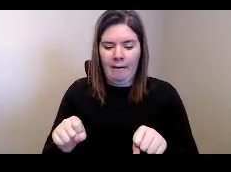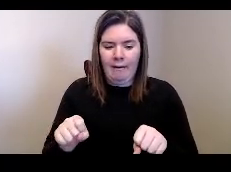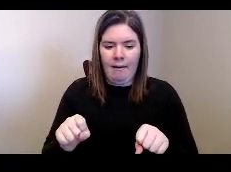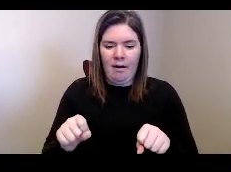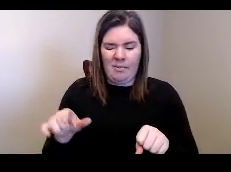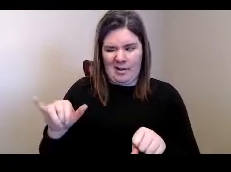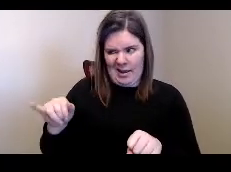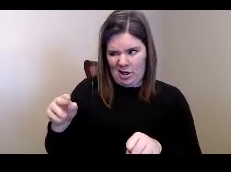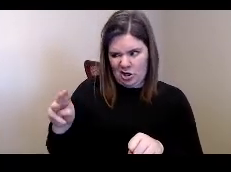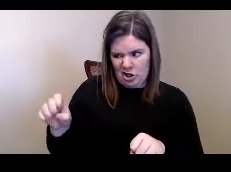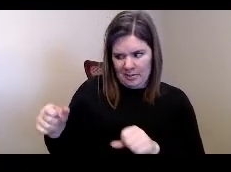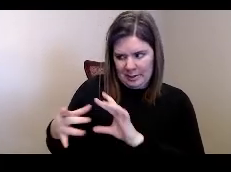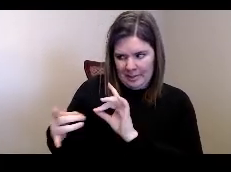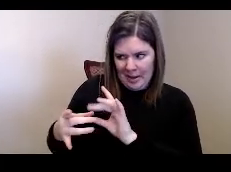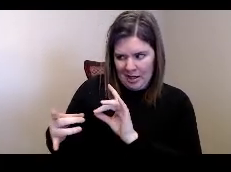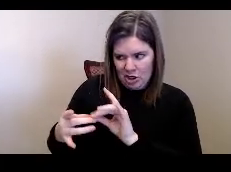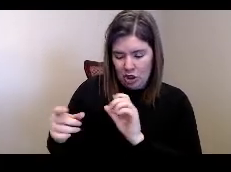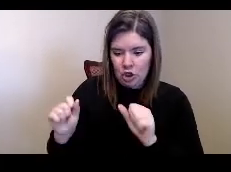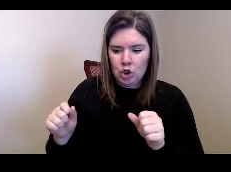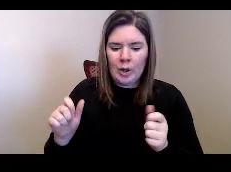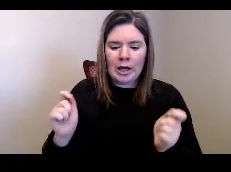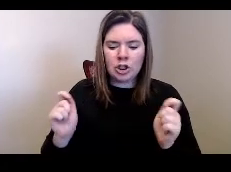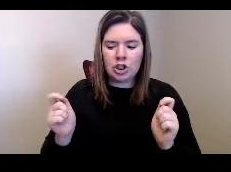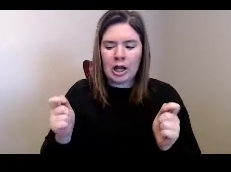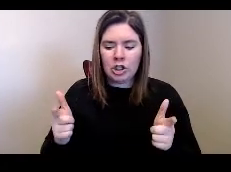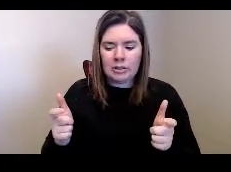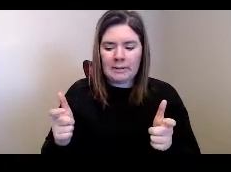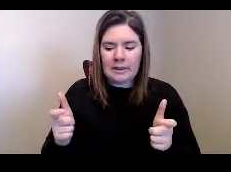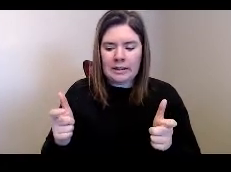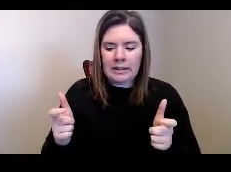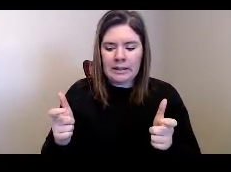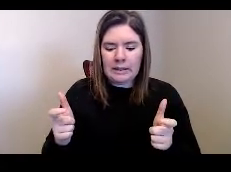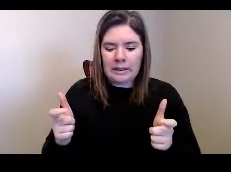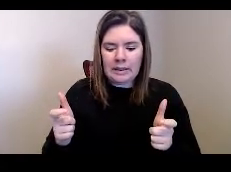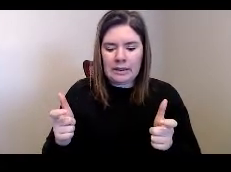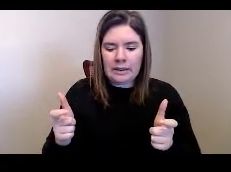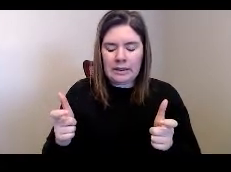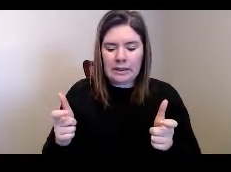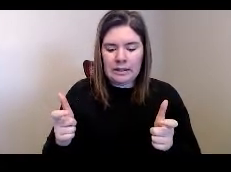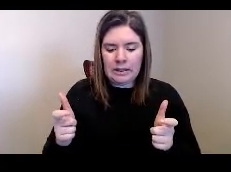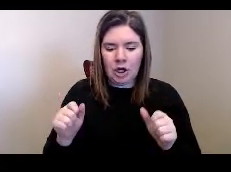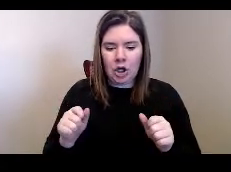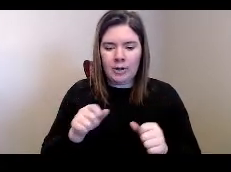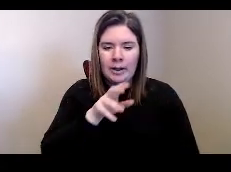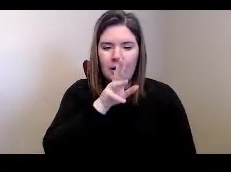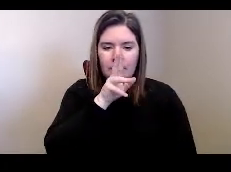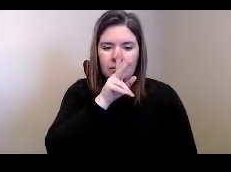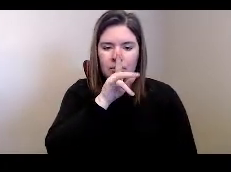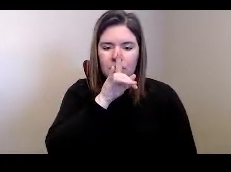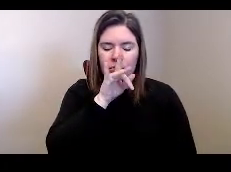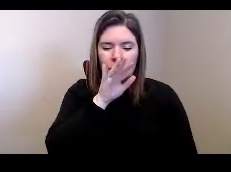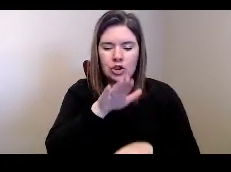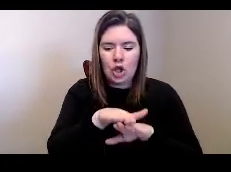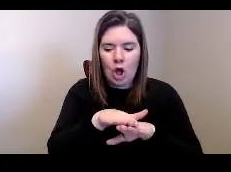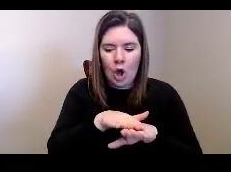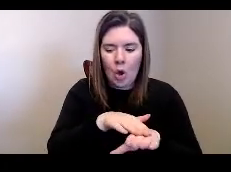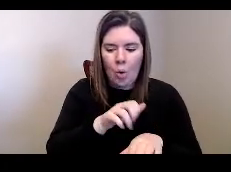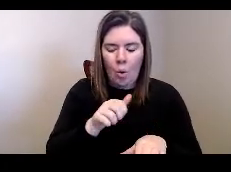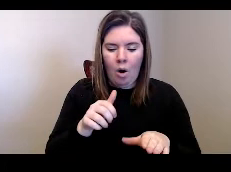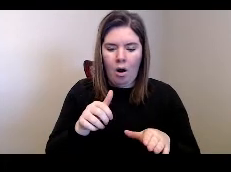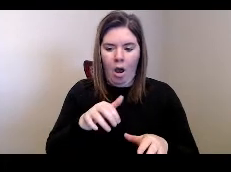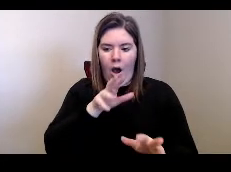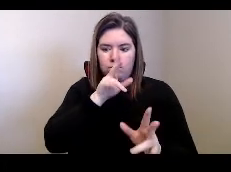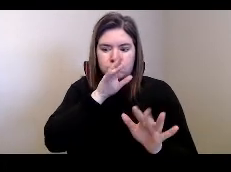said, make the speed, the tempo go slower or faster, whatever